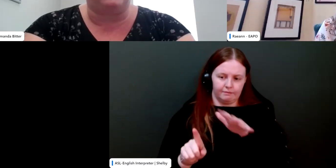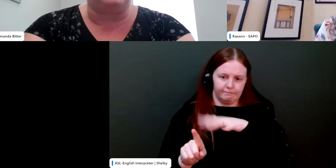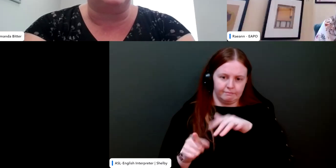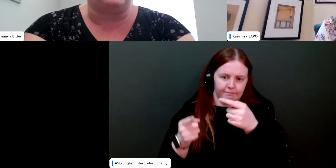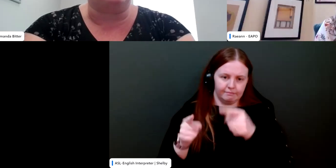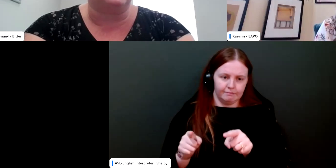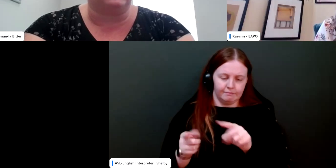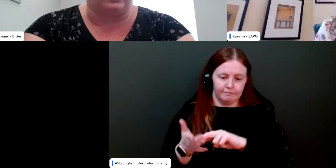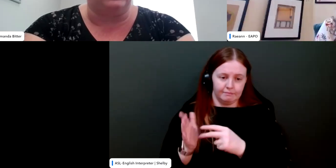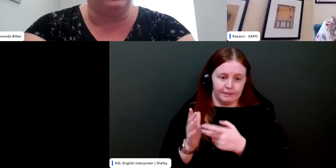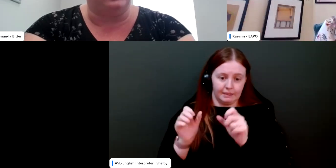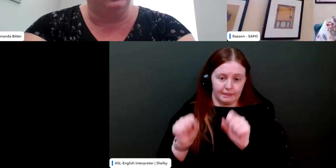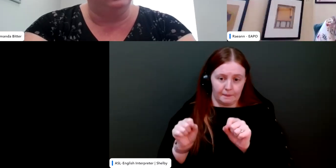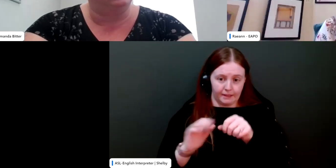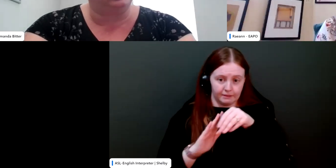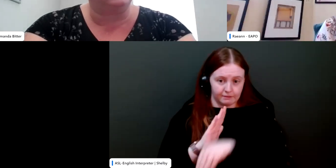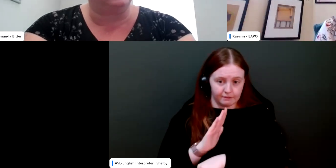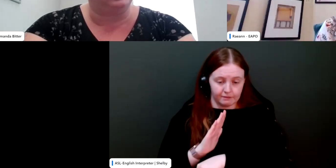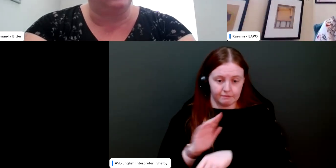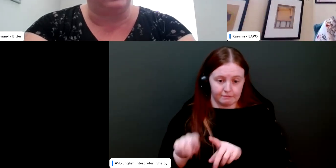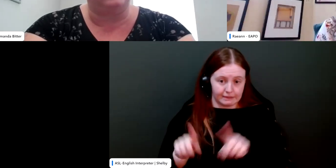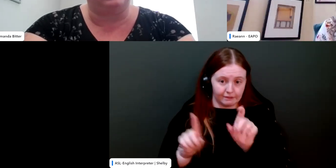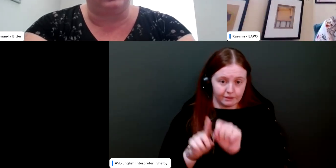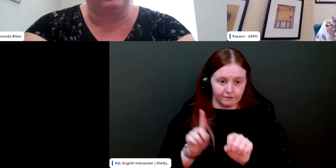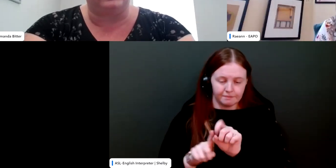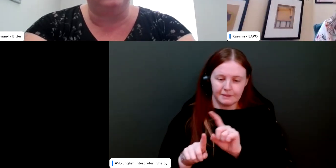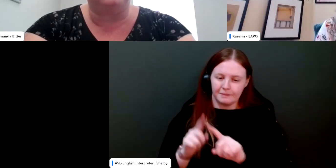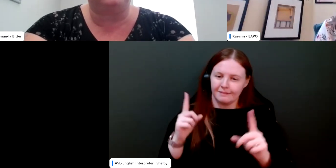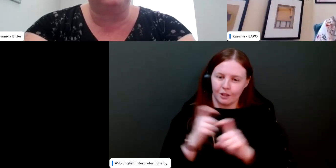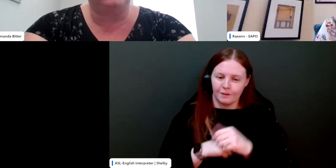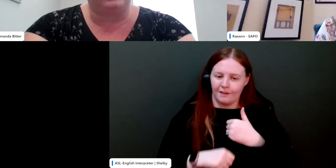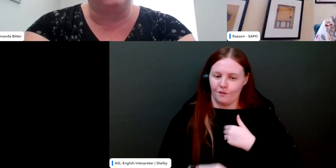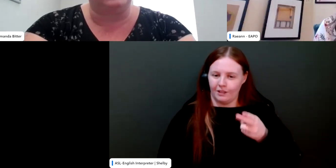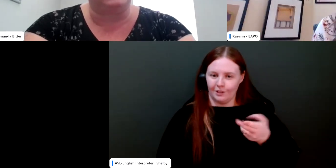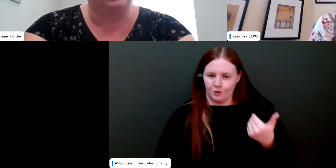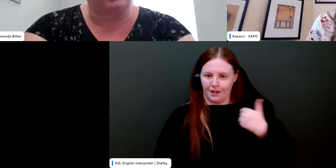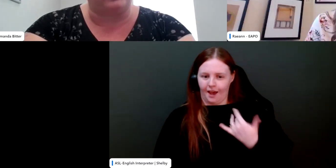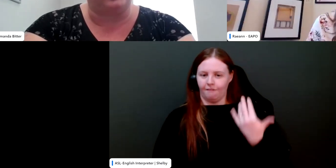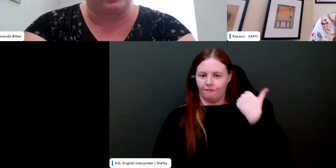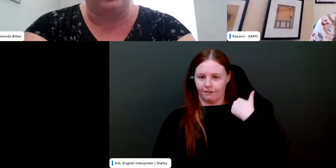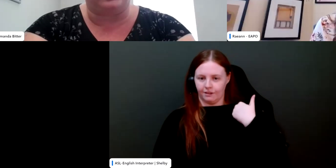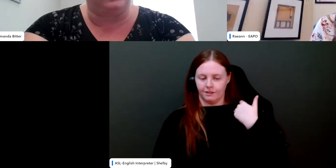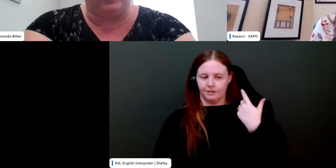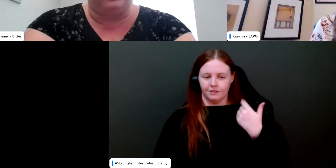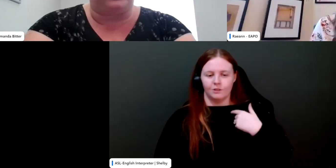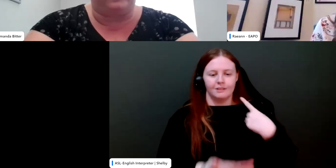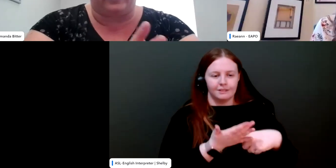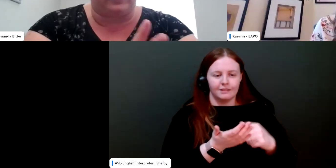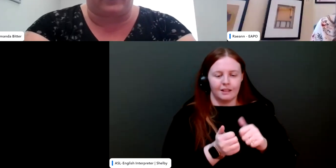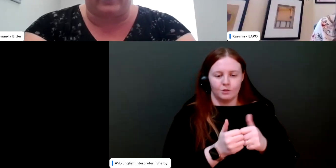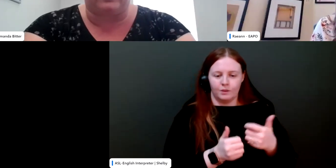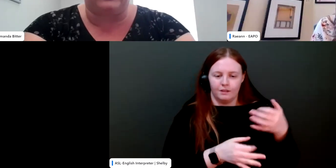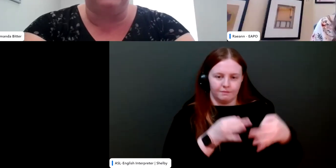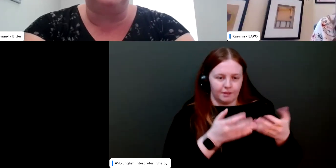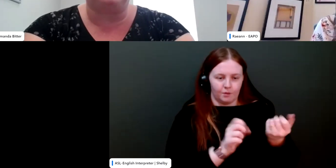maybe his capacity has declined, but it's tricky when you have that history, right? Mm. So I did speak with the Crown about that. I wanted to be full and fair